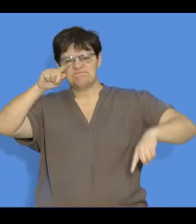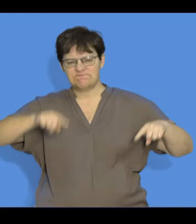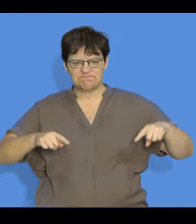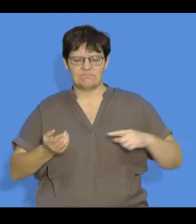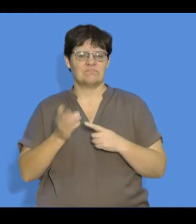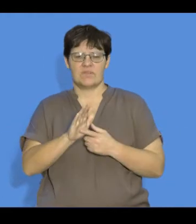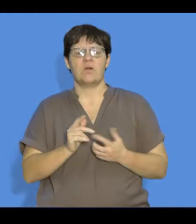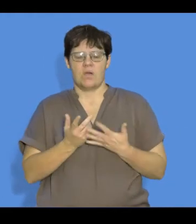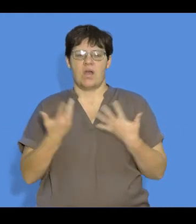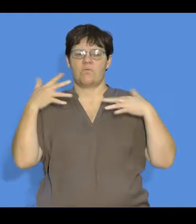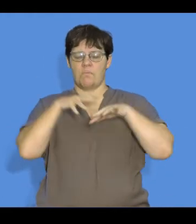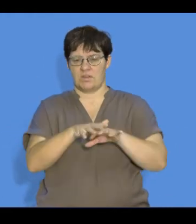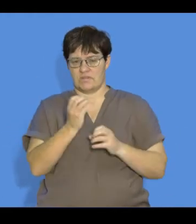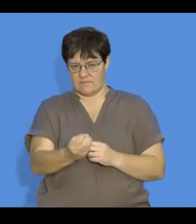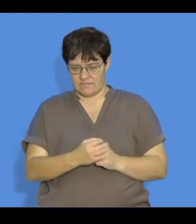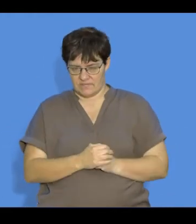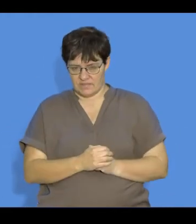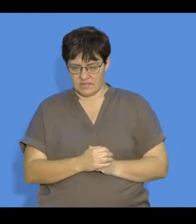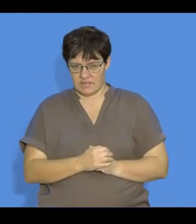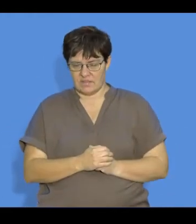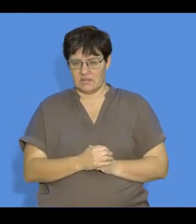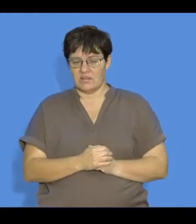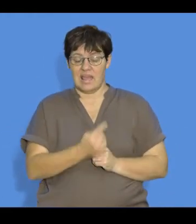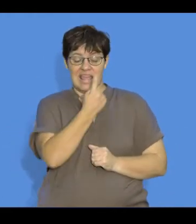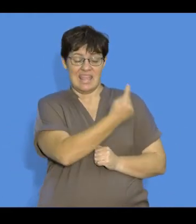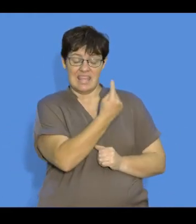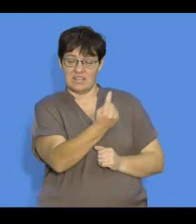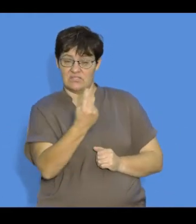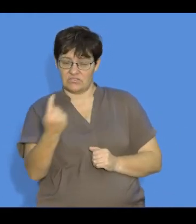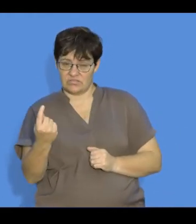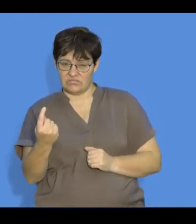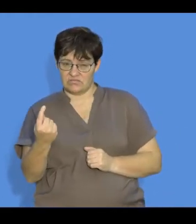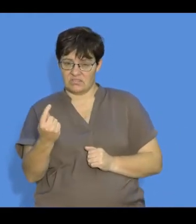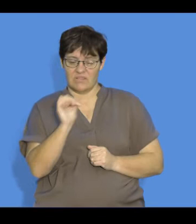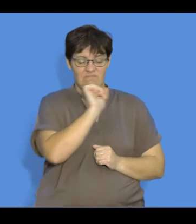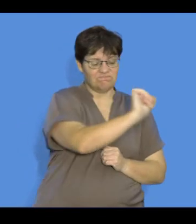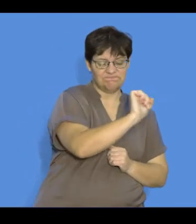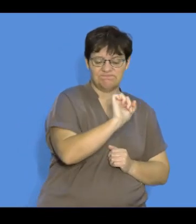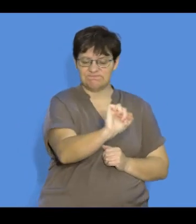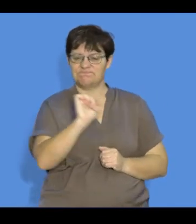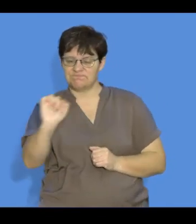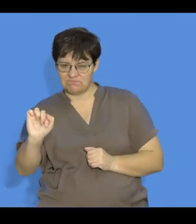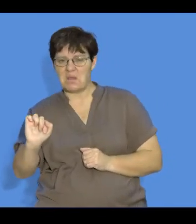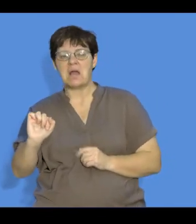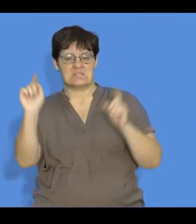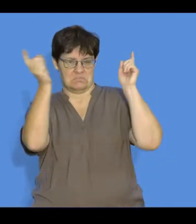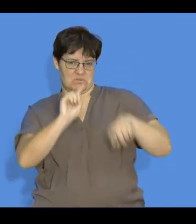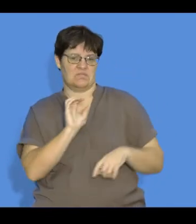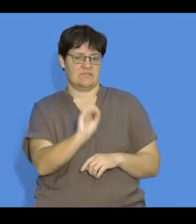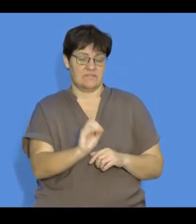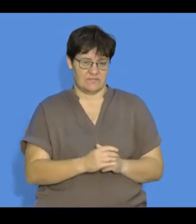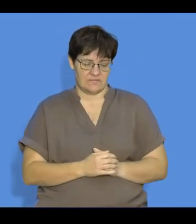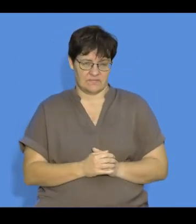circuits. Let's bear that in mind, and each, scenario is unique in its own way. But also very important, we are not going to